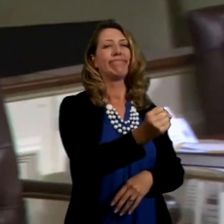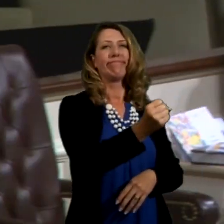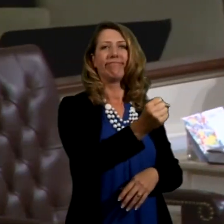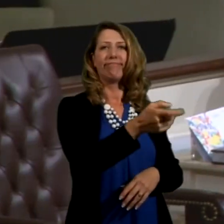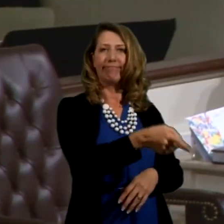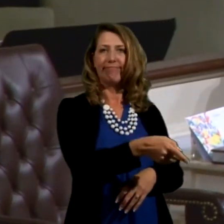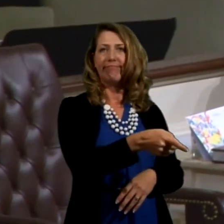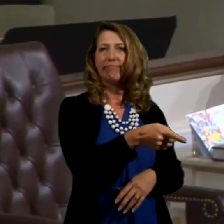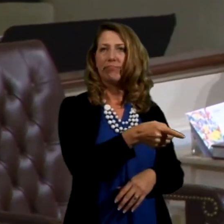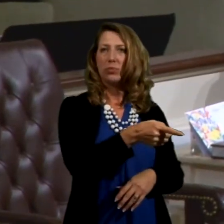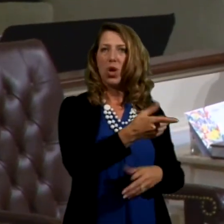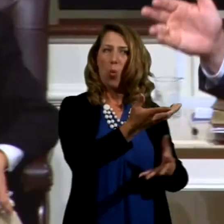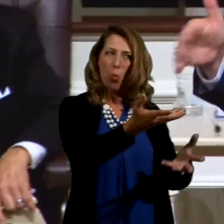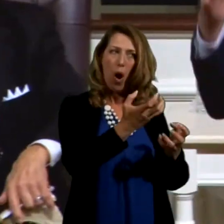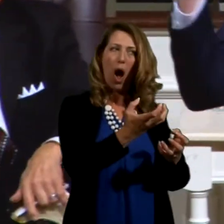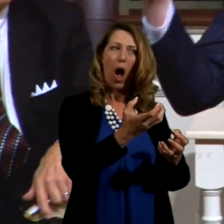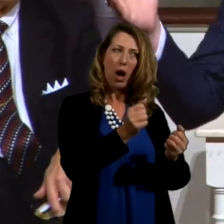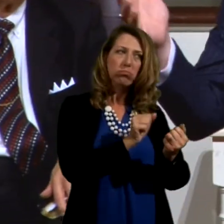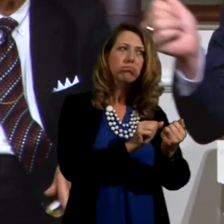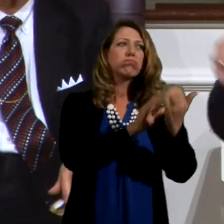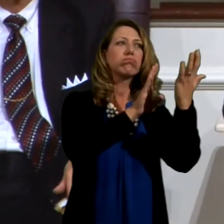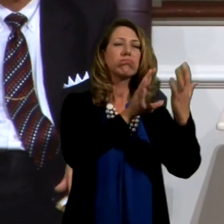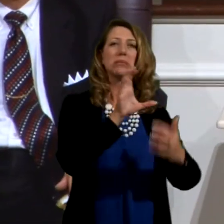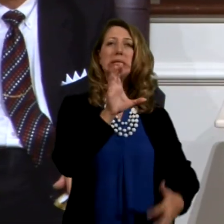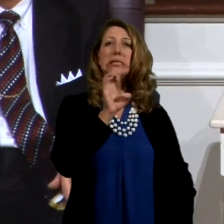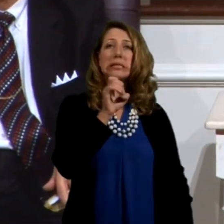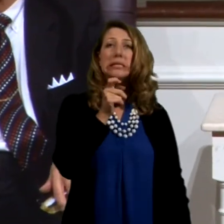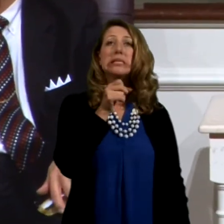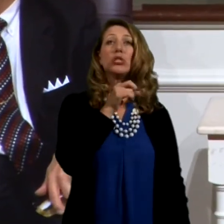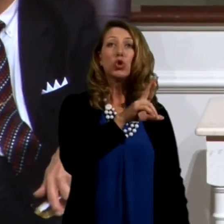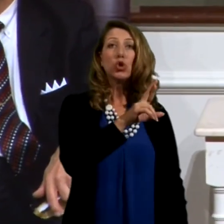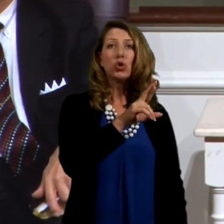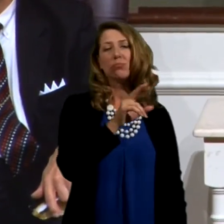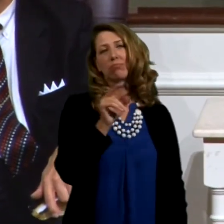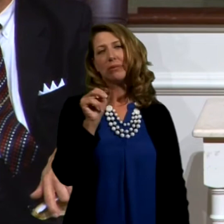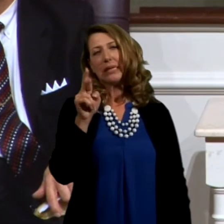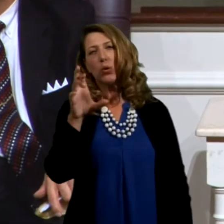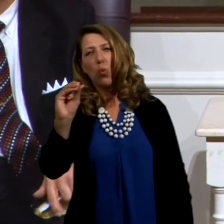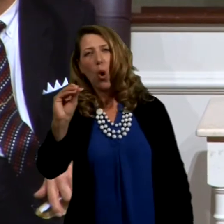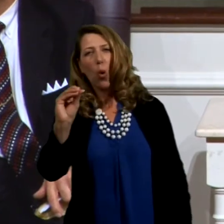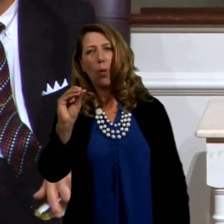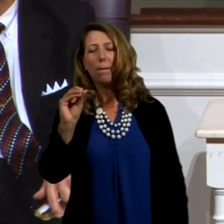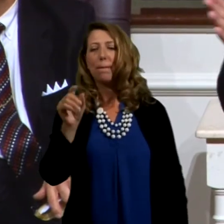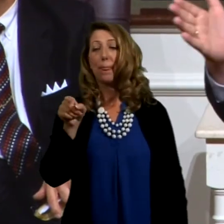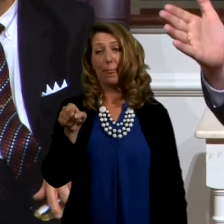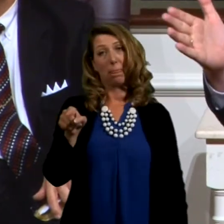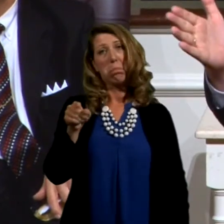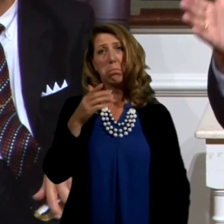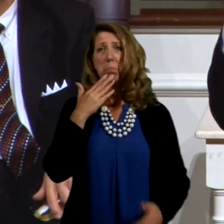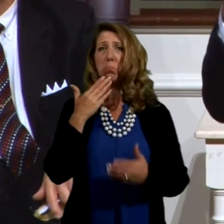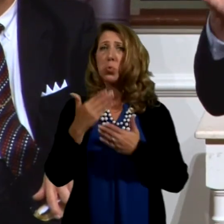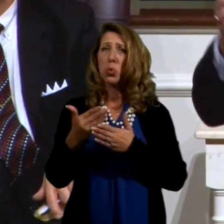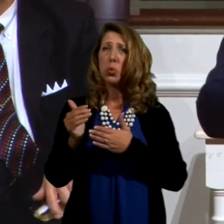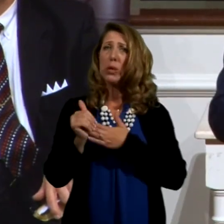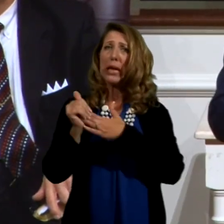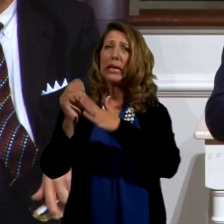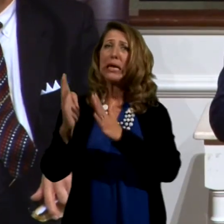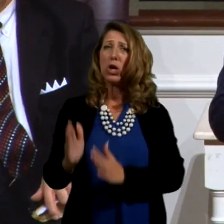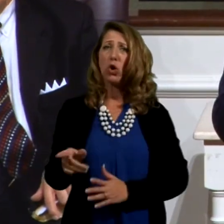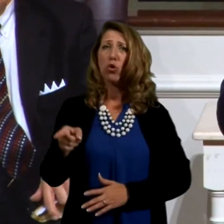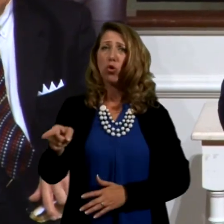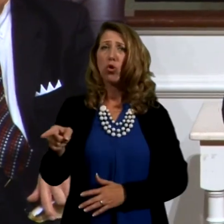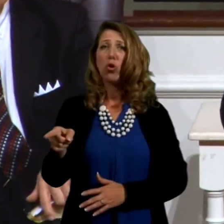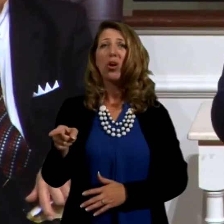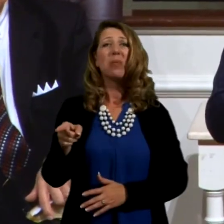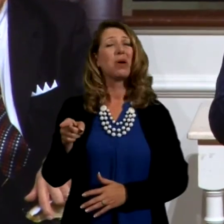appealed to Caesar, Nero. Now, Nero, he was a pretty good little leader for a while he had some good influence,